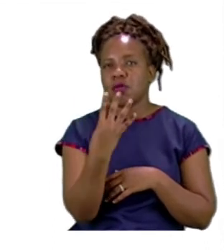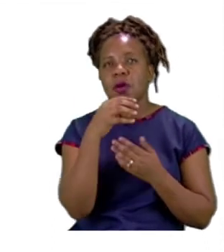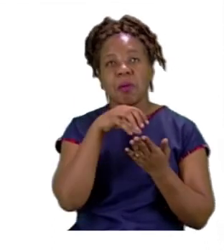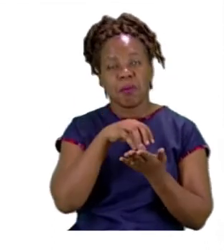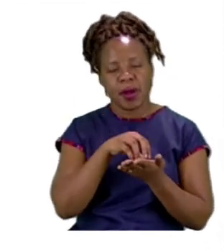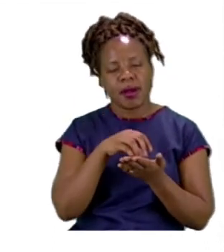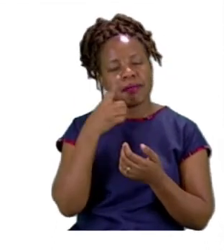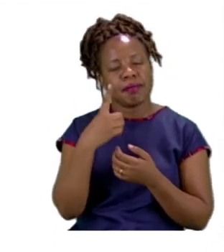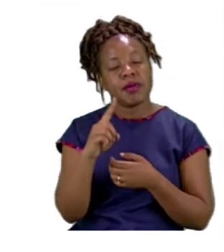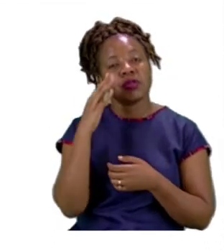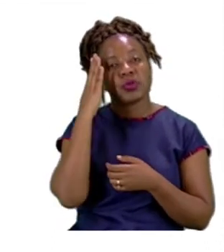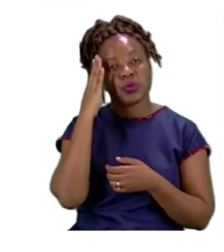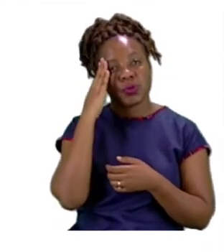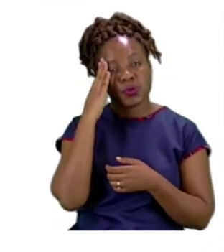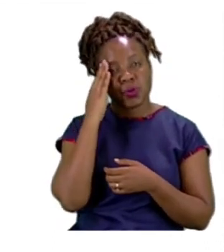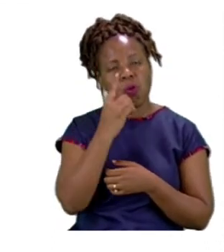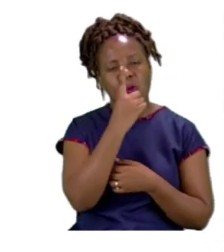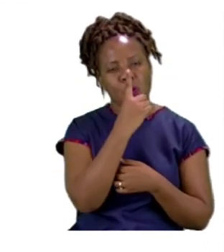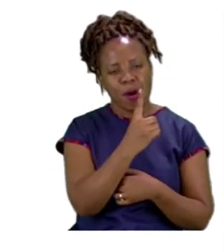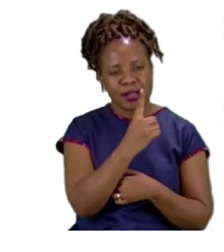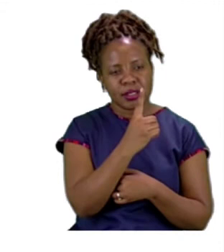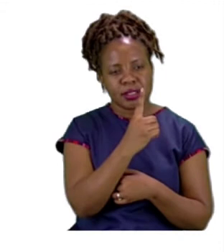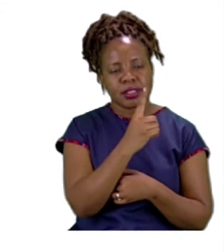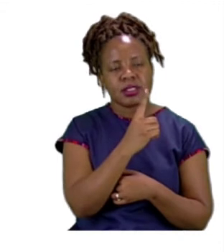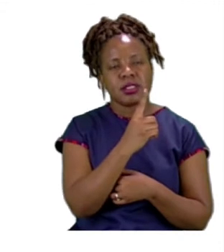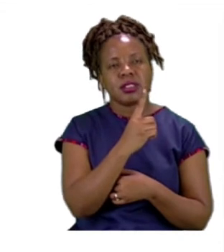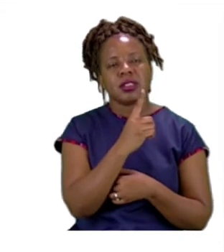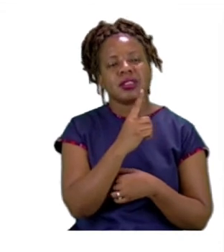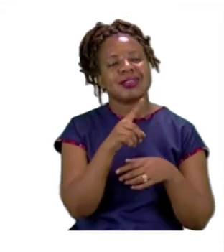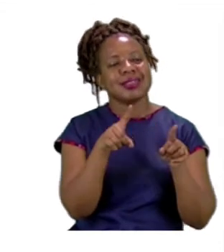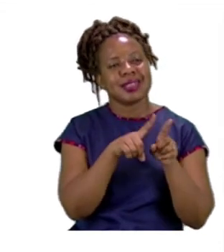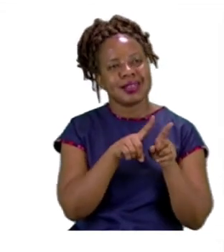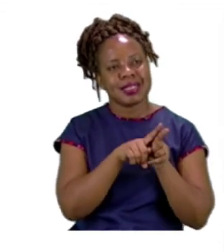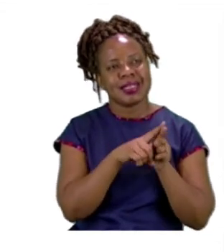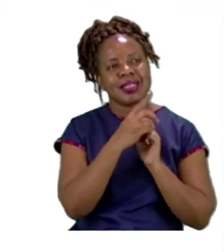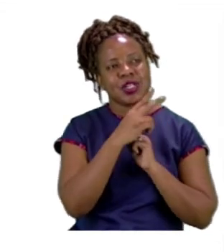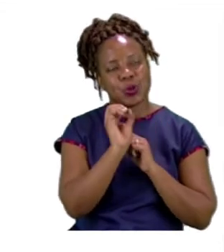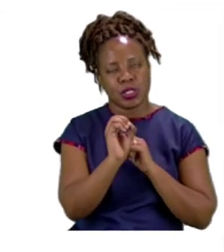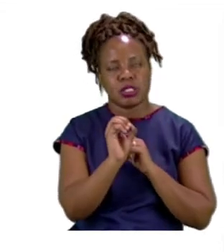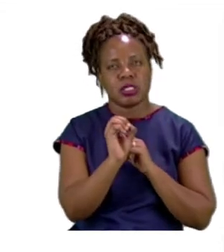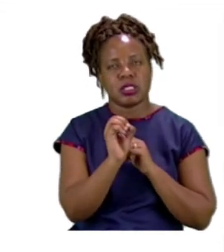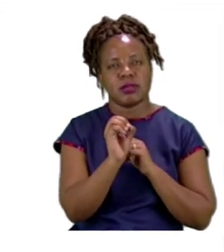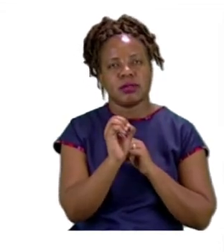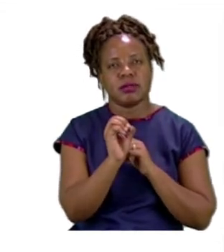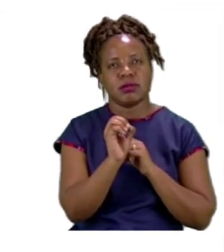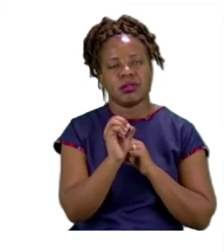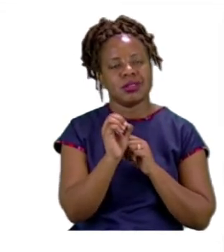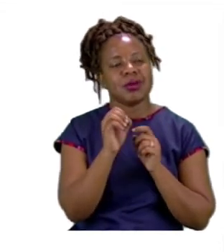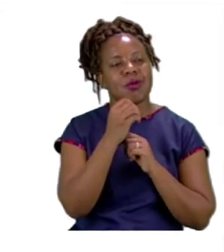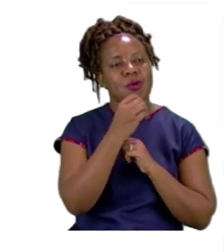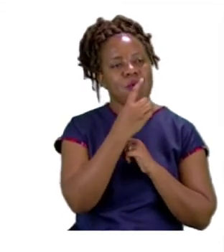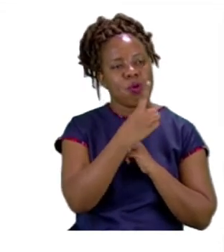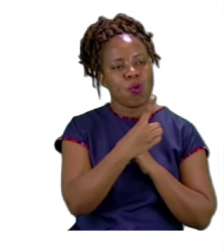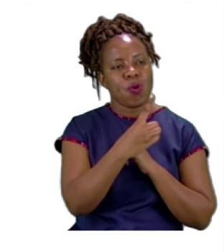we know that one pie that we can see is the same as saying 20 pies. So what